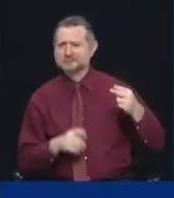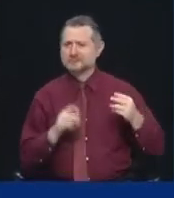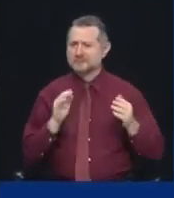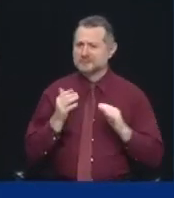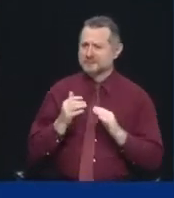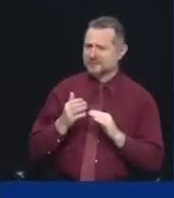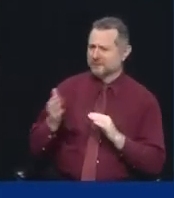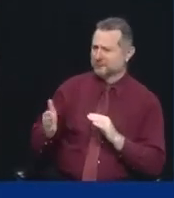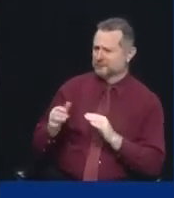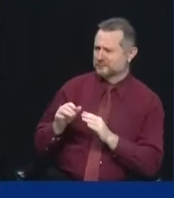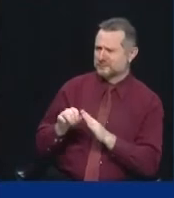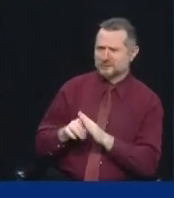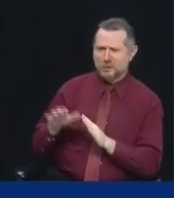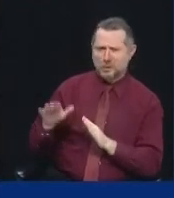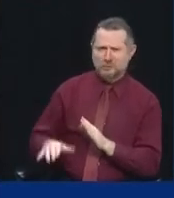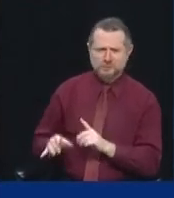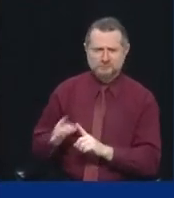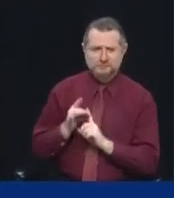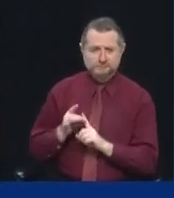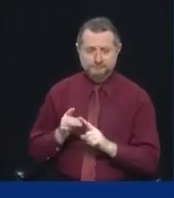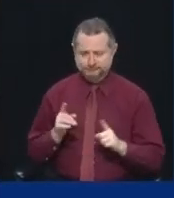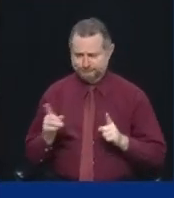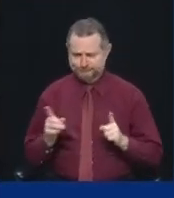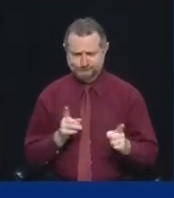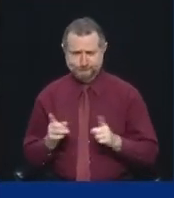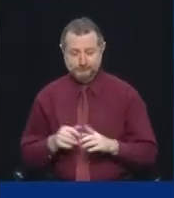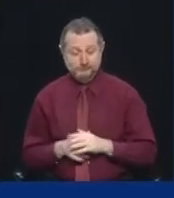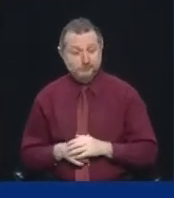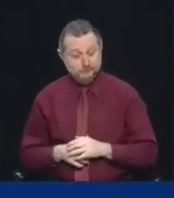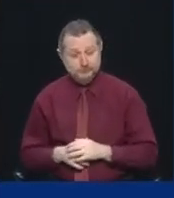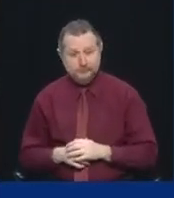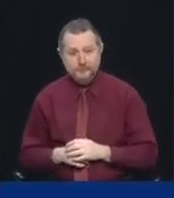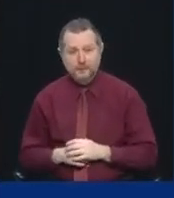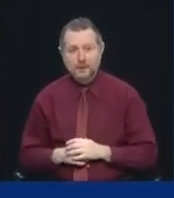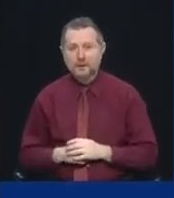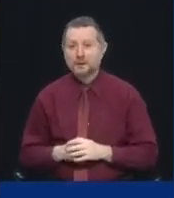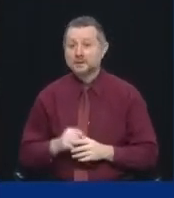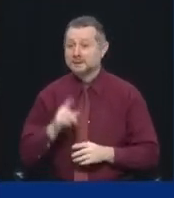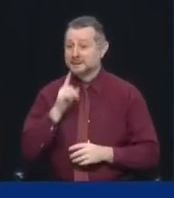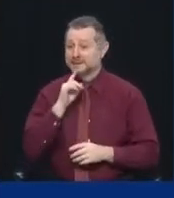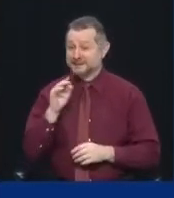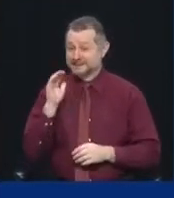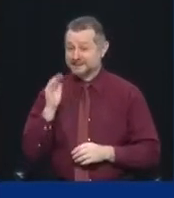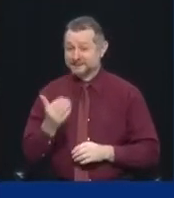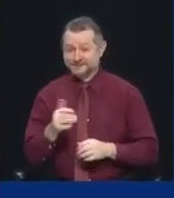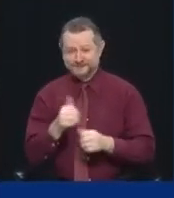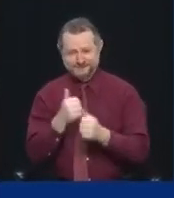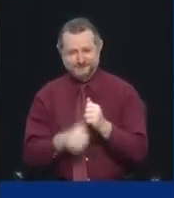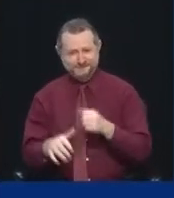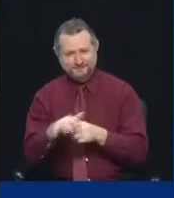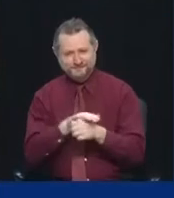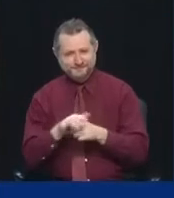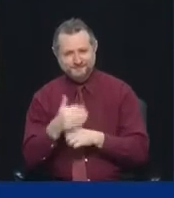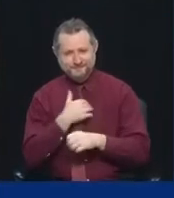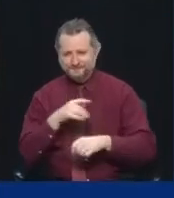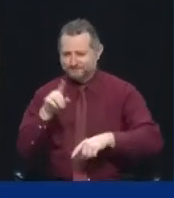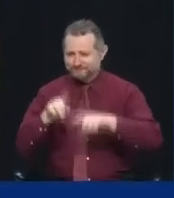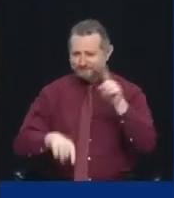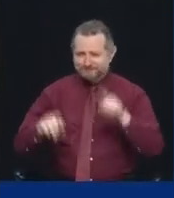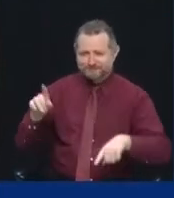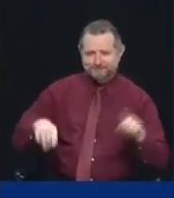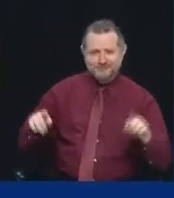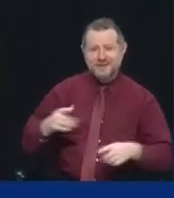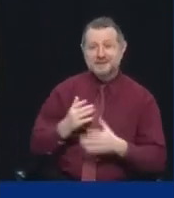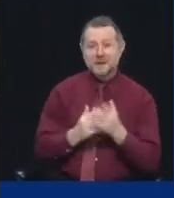state? You have a variance among regions in the state where some regions